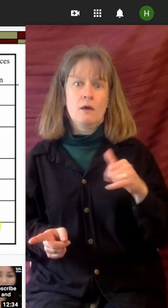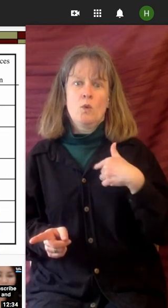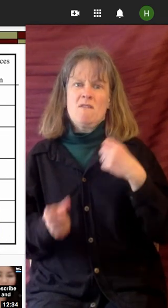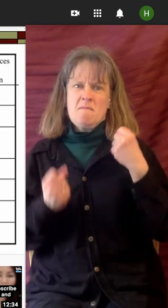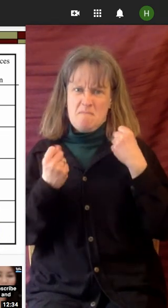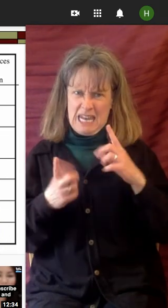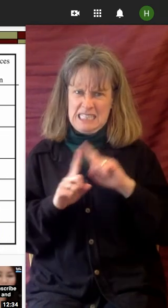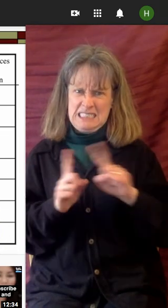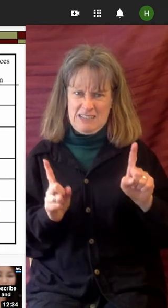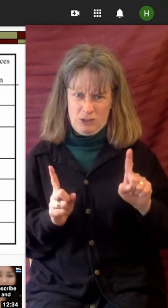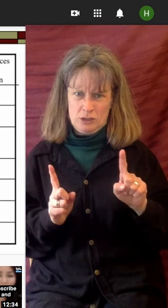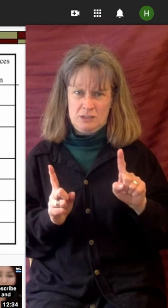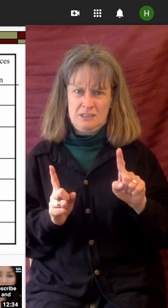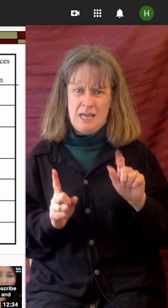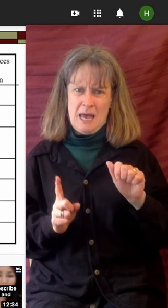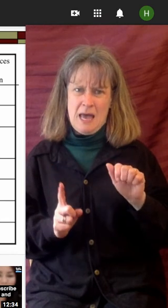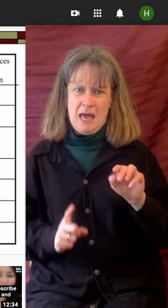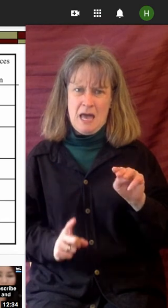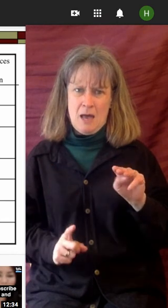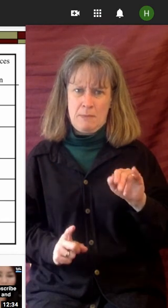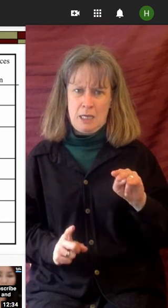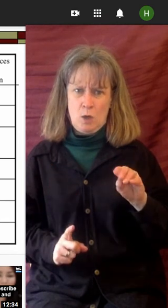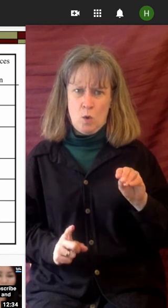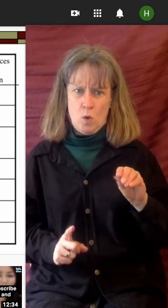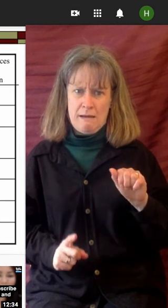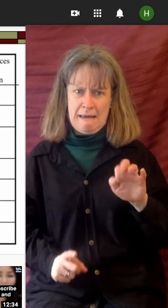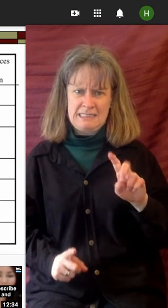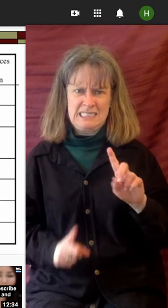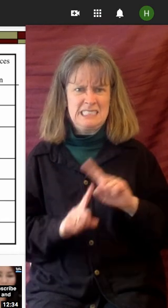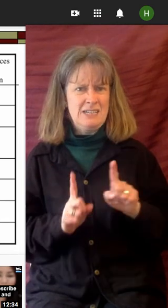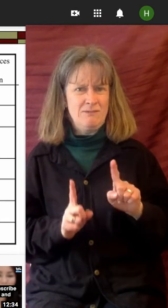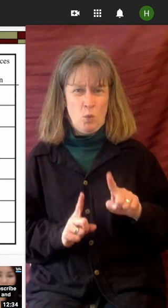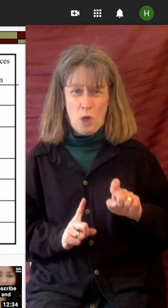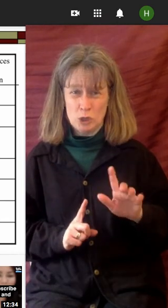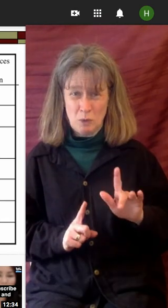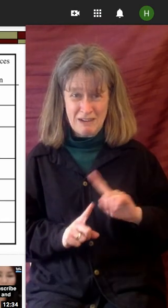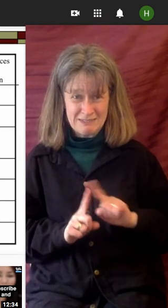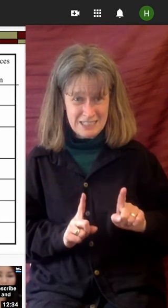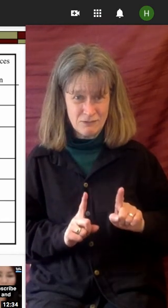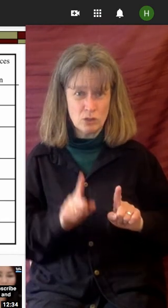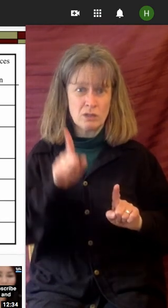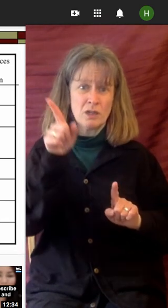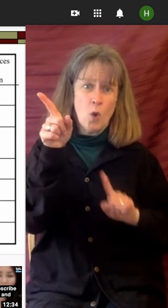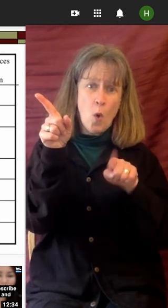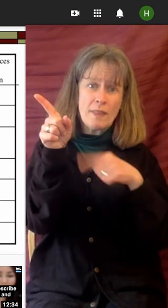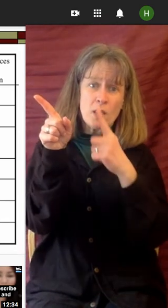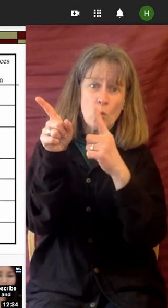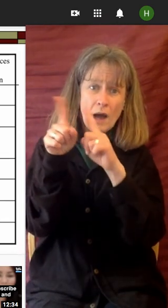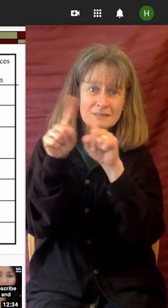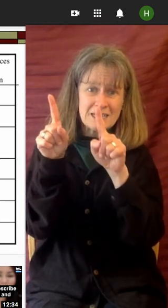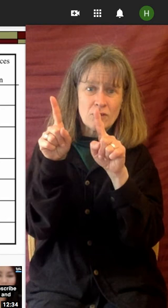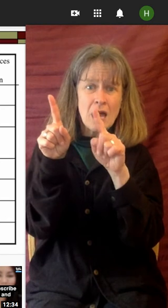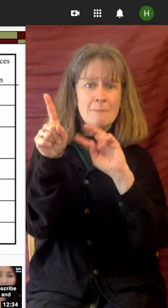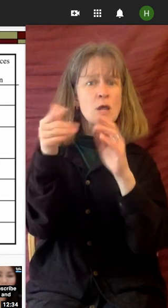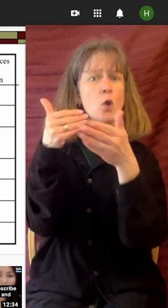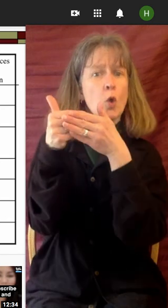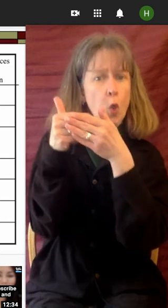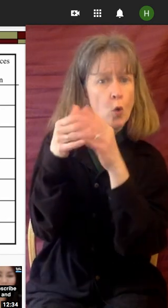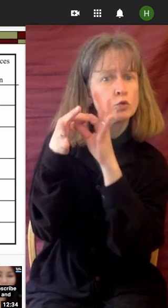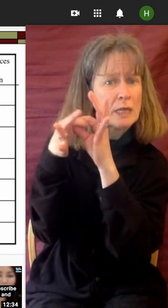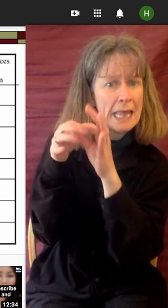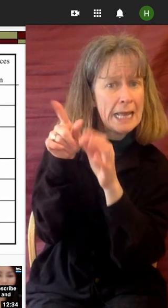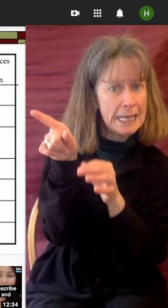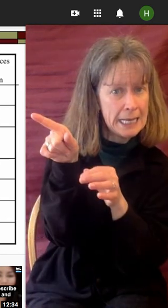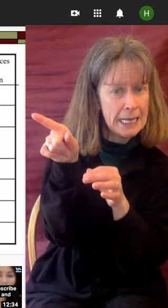different amino acids. We're obviously not very closely related to that, or a frog or a chicken. We